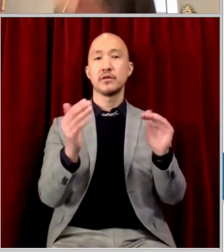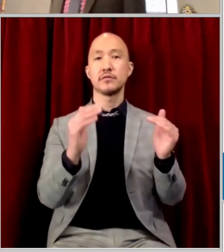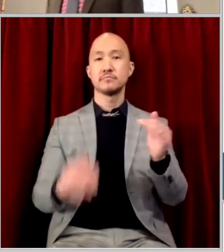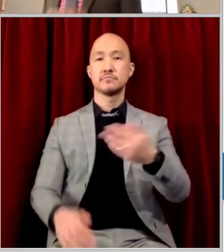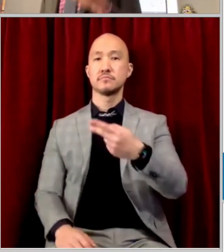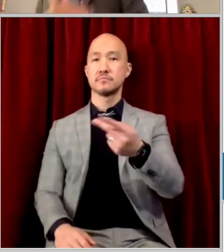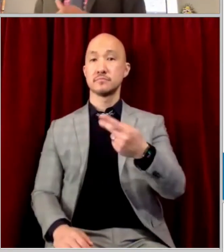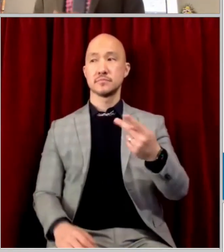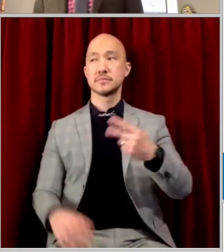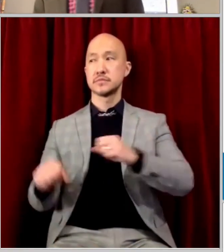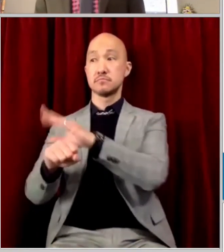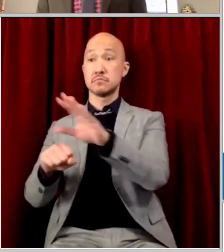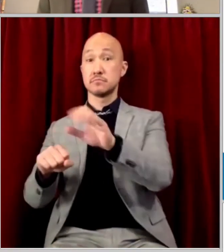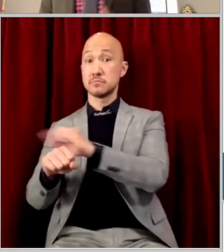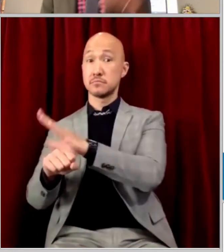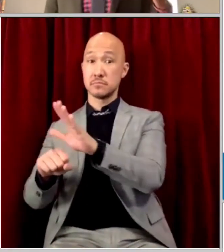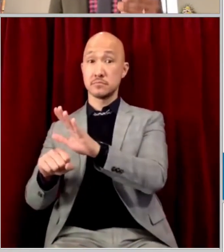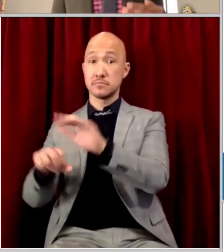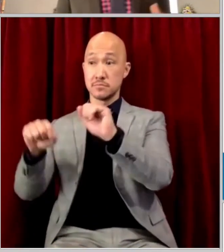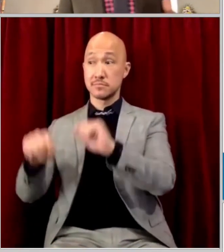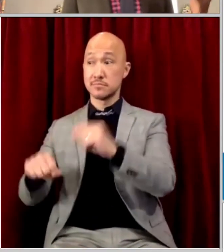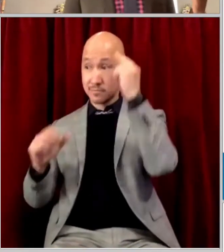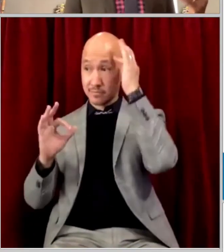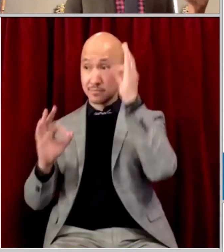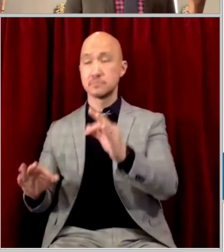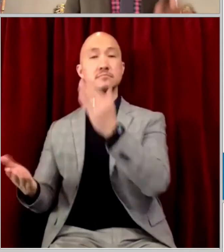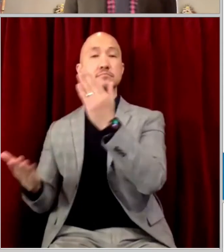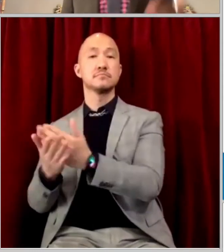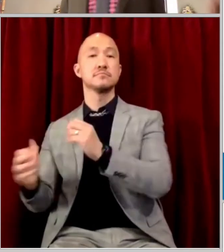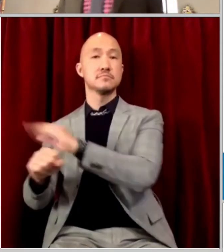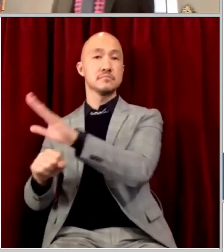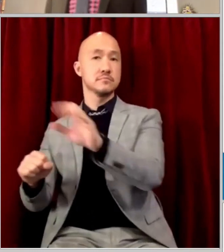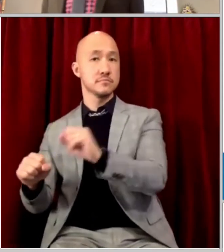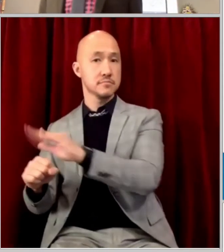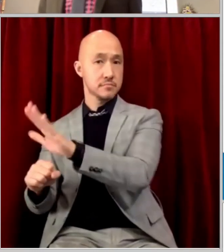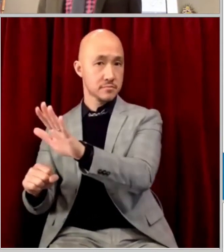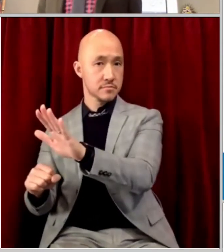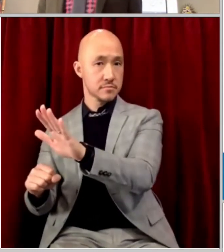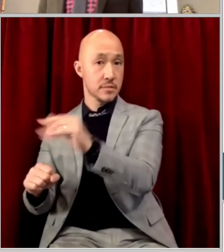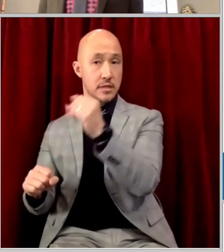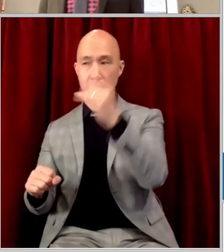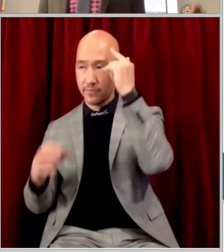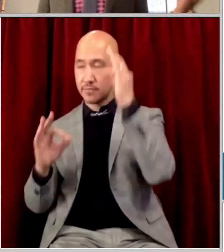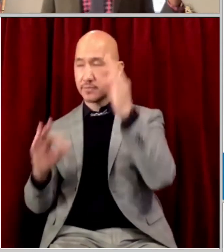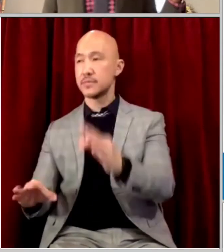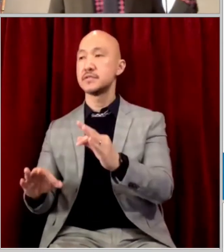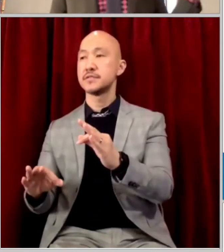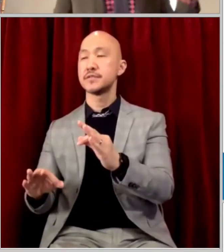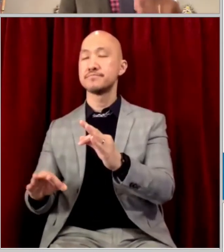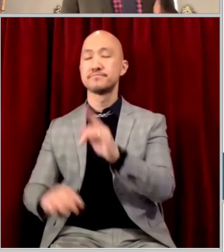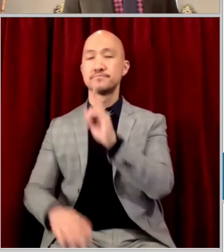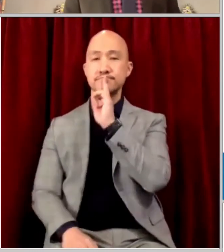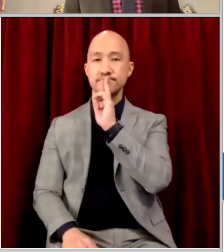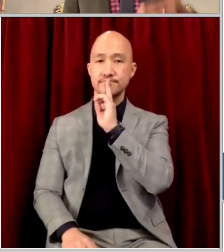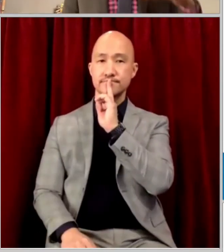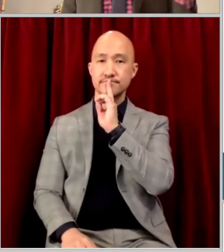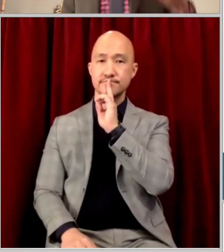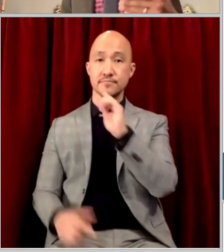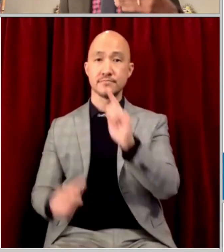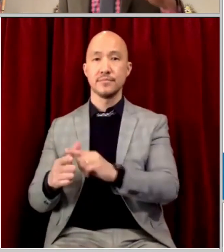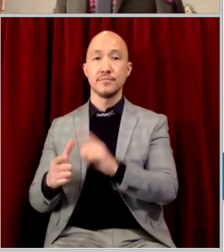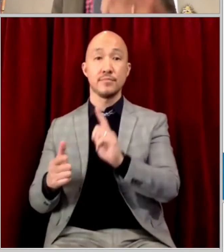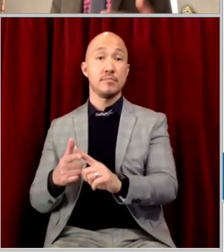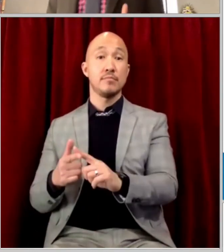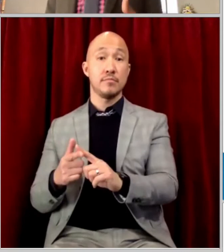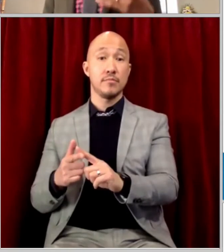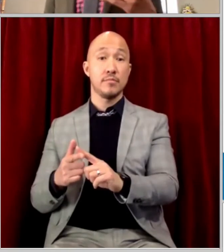if we lose our flavor, the Bible says that we are good for nothing, basically. It says that we are good for nothing